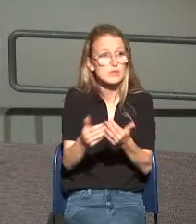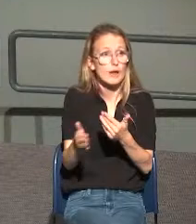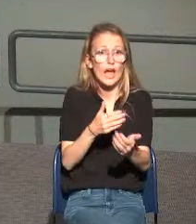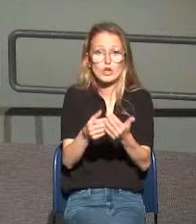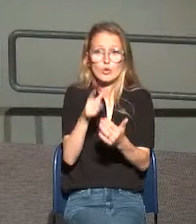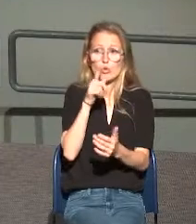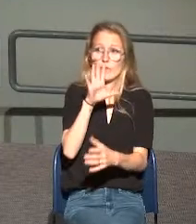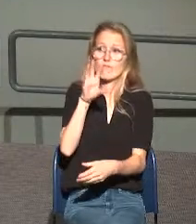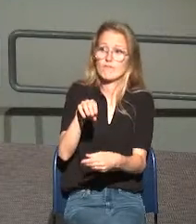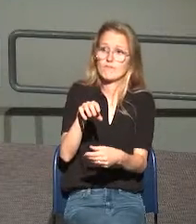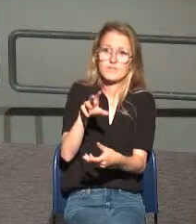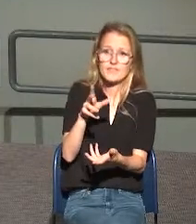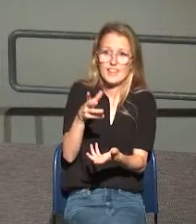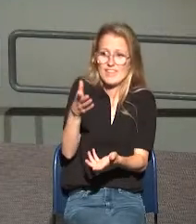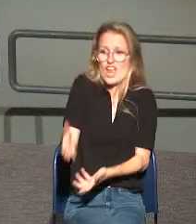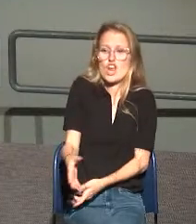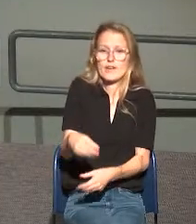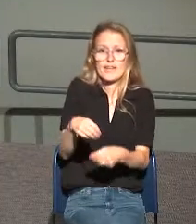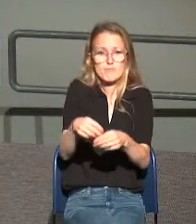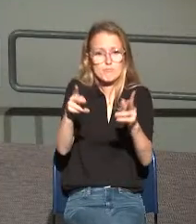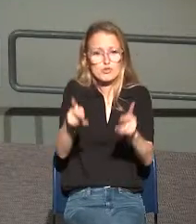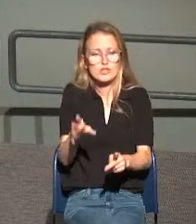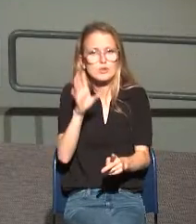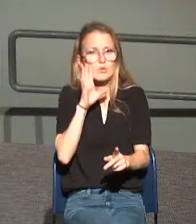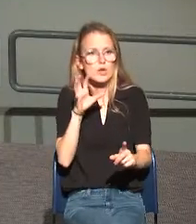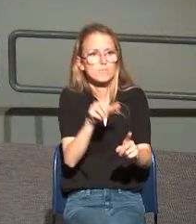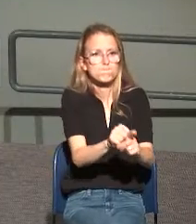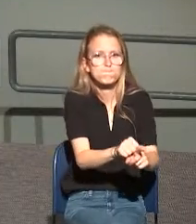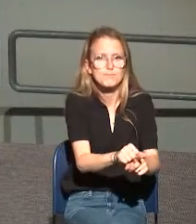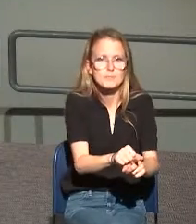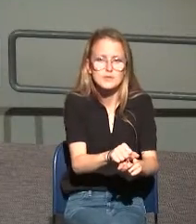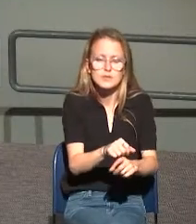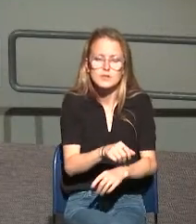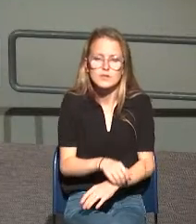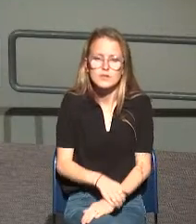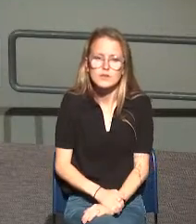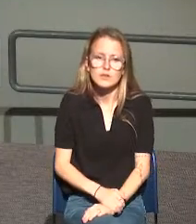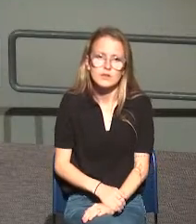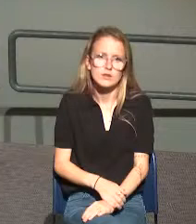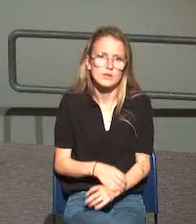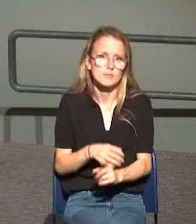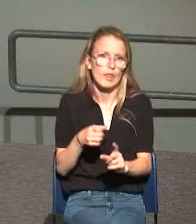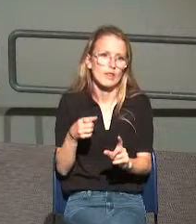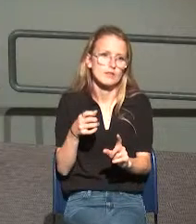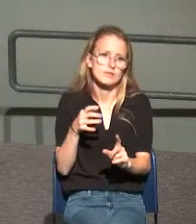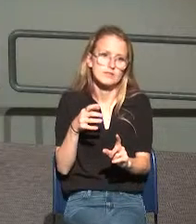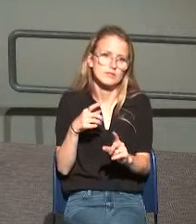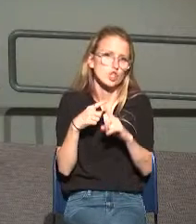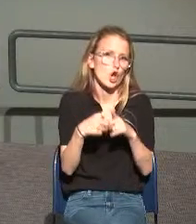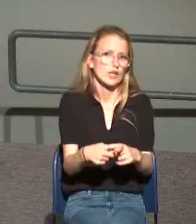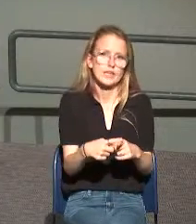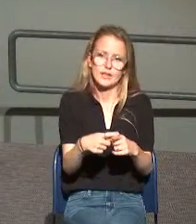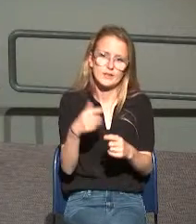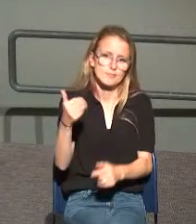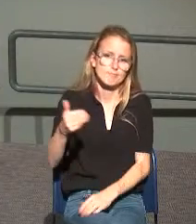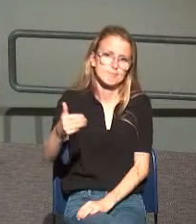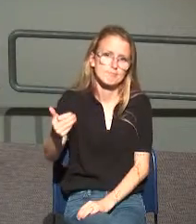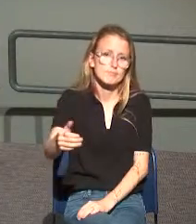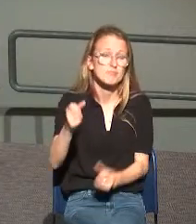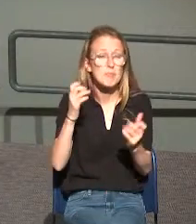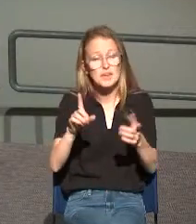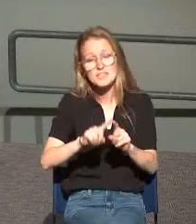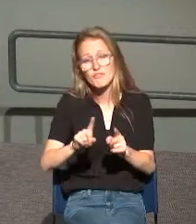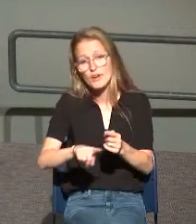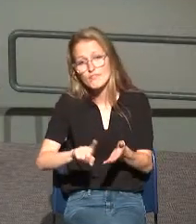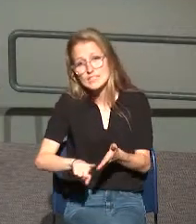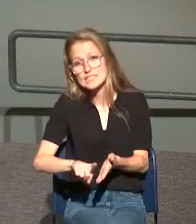elevator was attacked over a period of days. There were several investigations that kind of went nowhere. There was